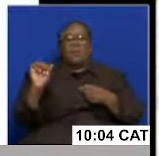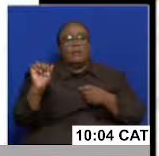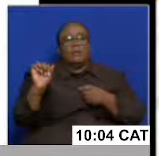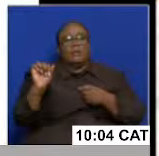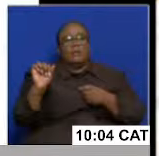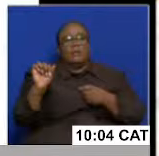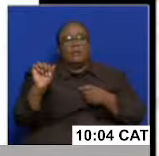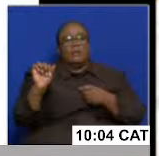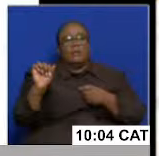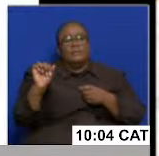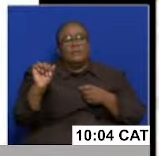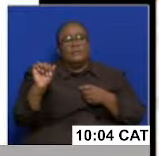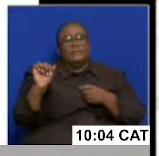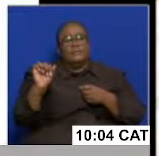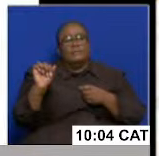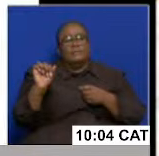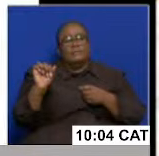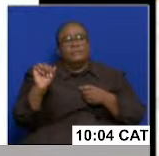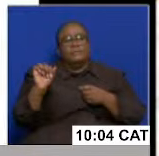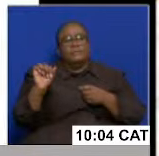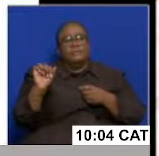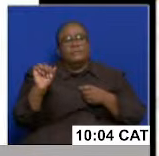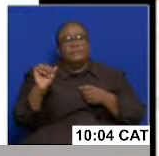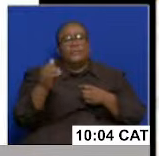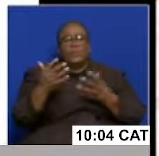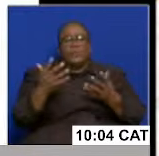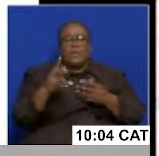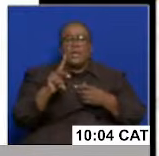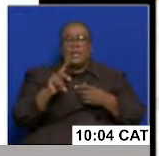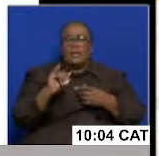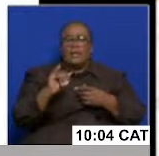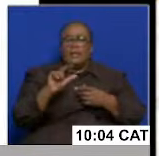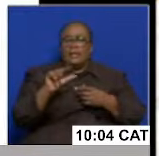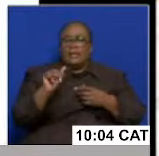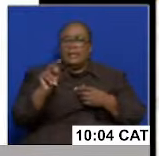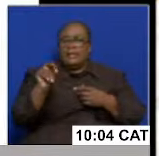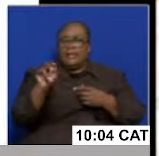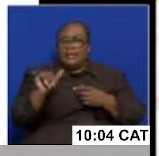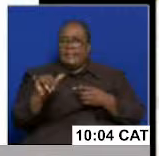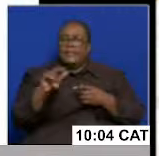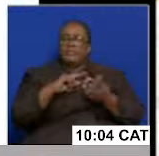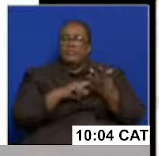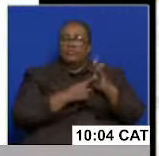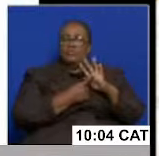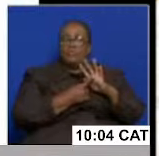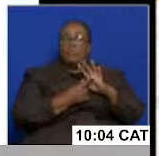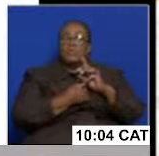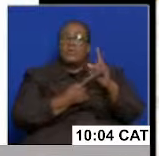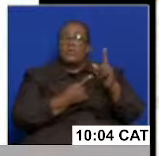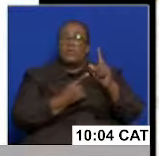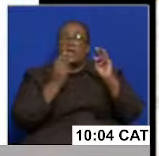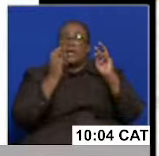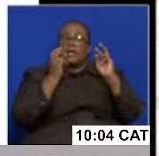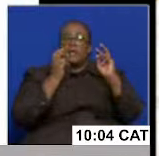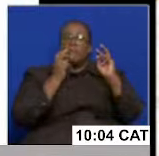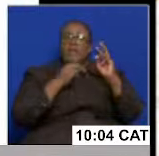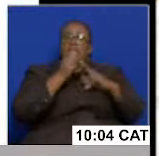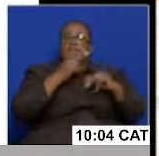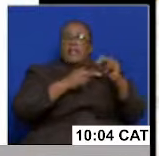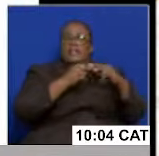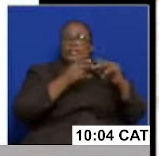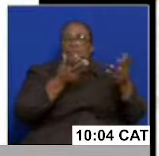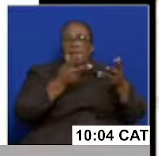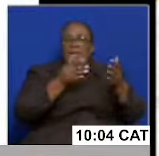car at Kilani to show me the block of flats in Kilani near the mall where the stones were